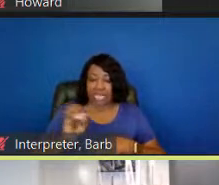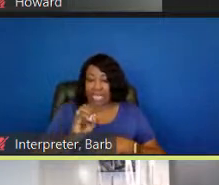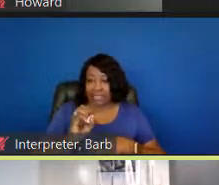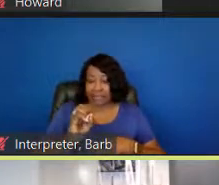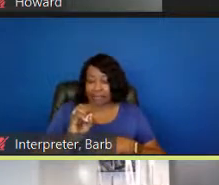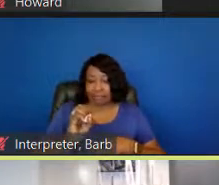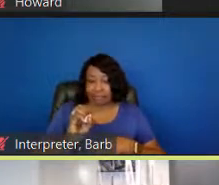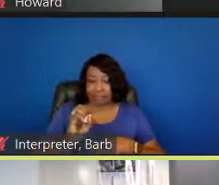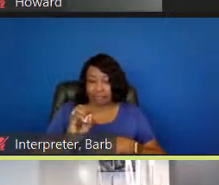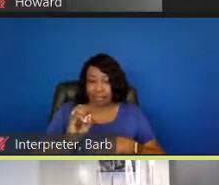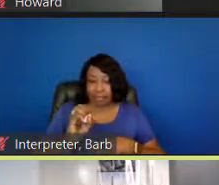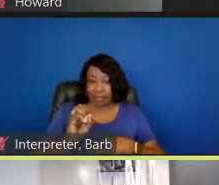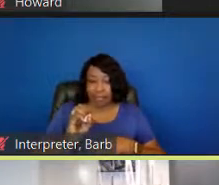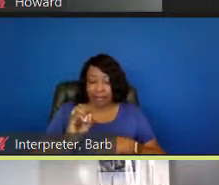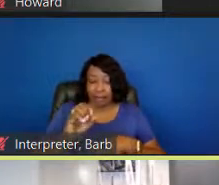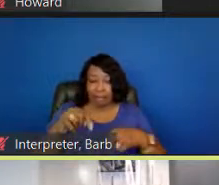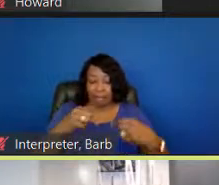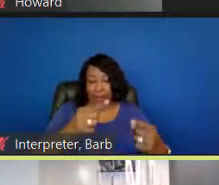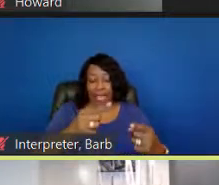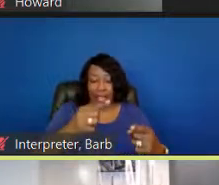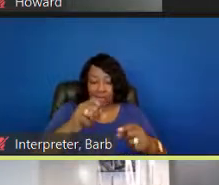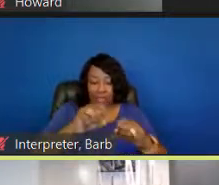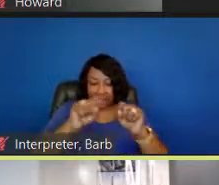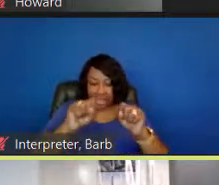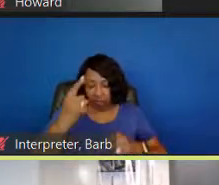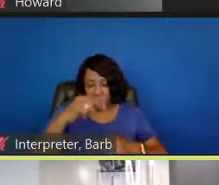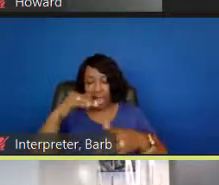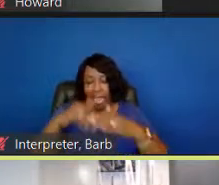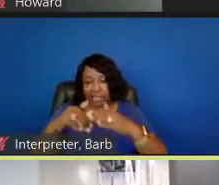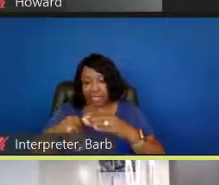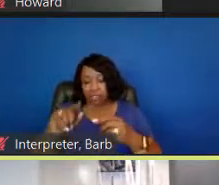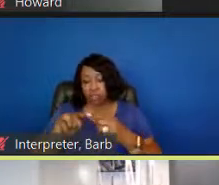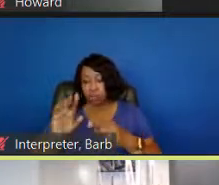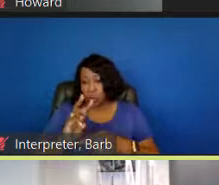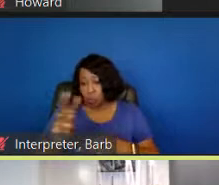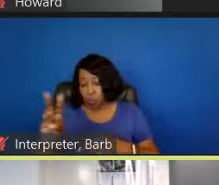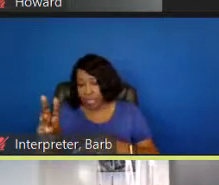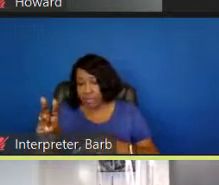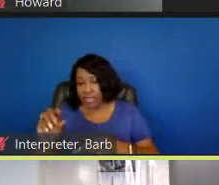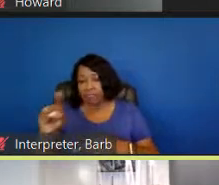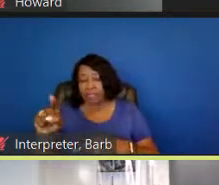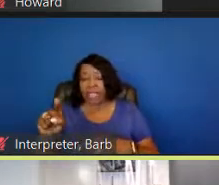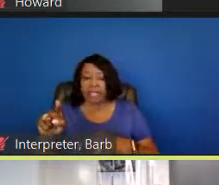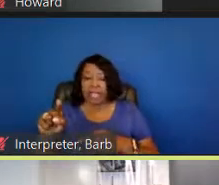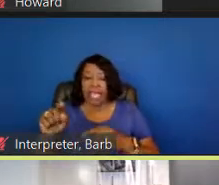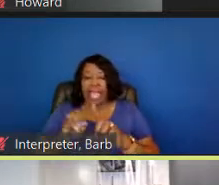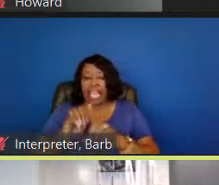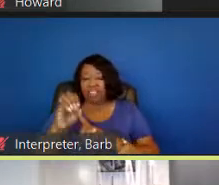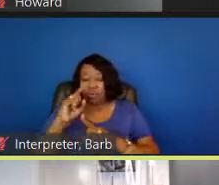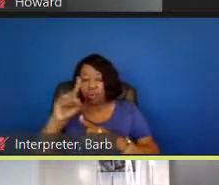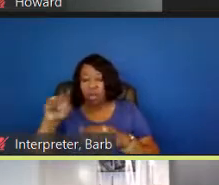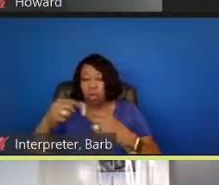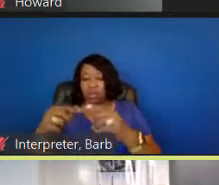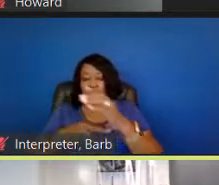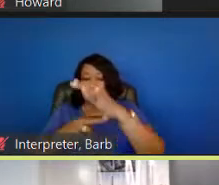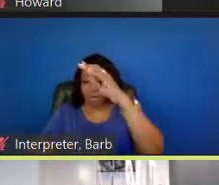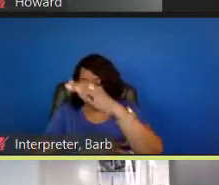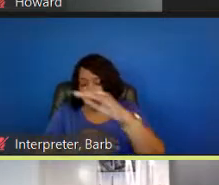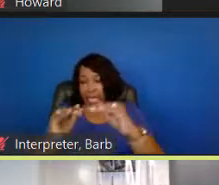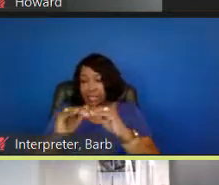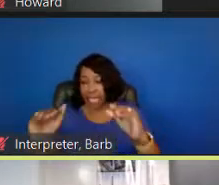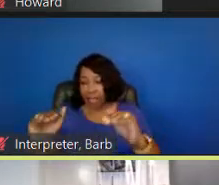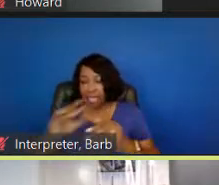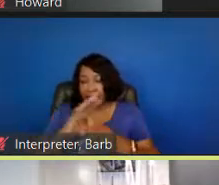station. For access to the westbound station, that elevator will go up to a bridge level that can then